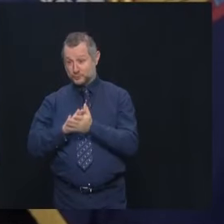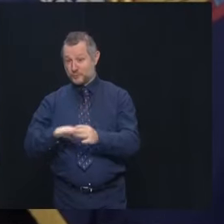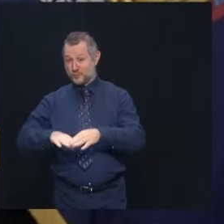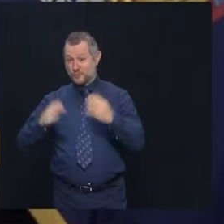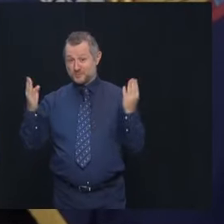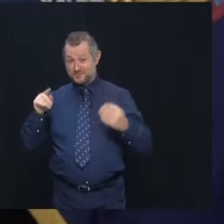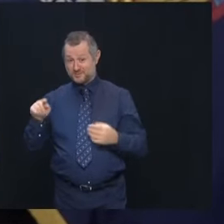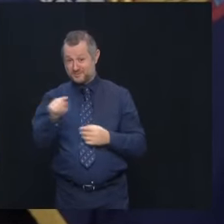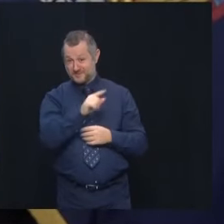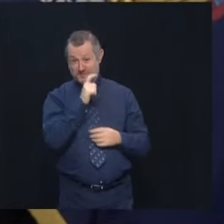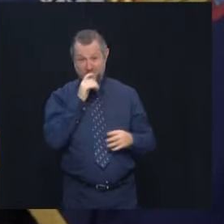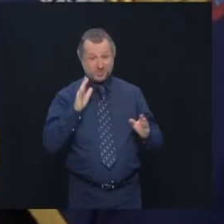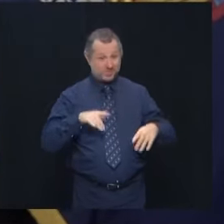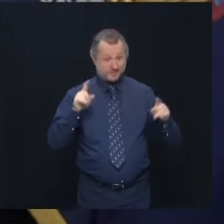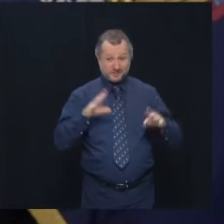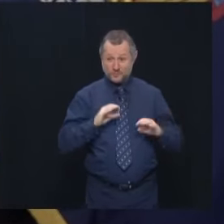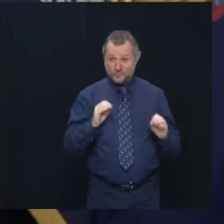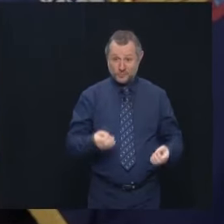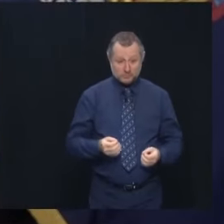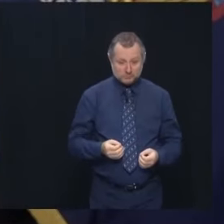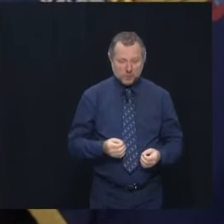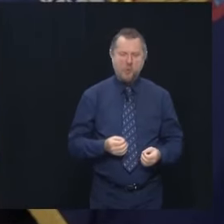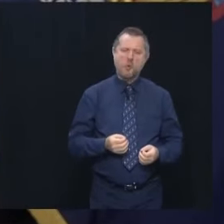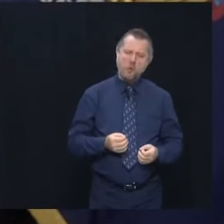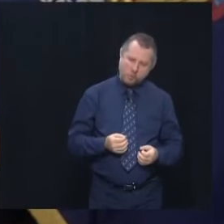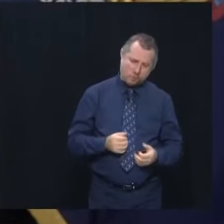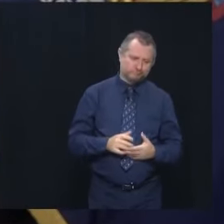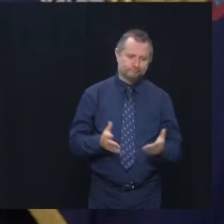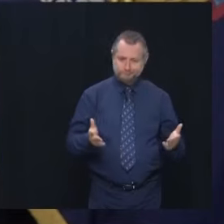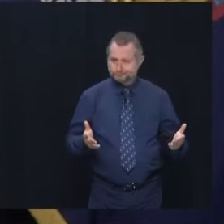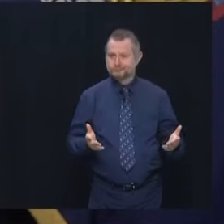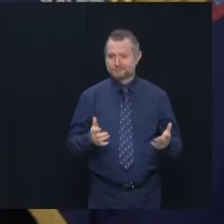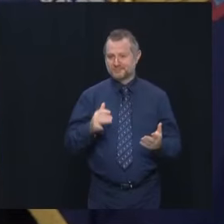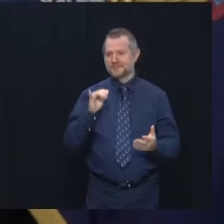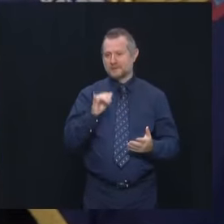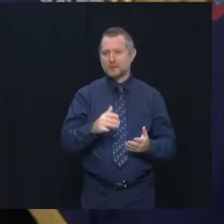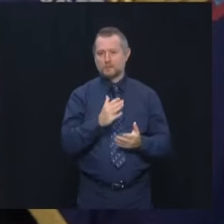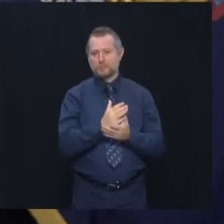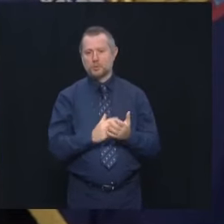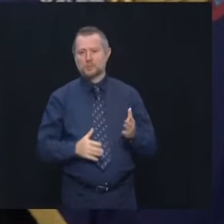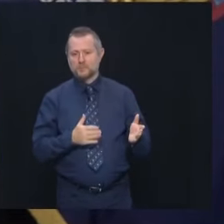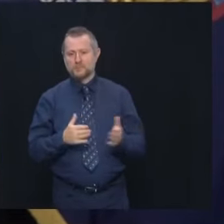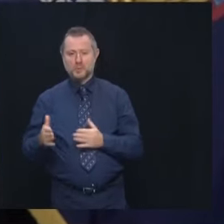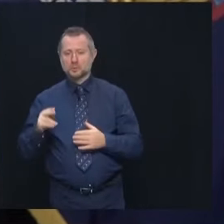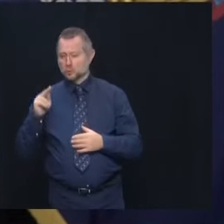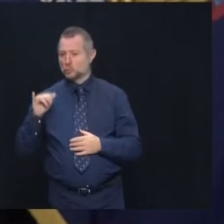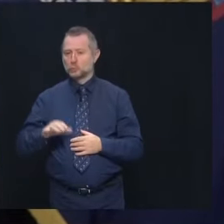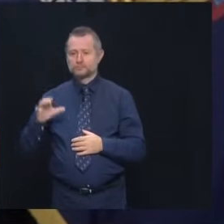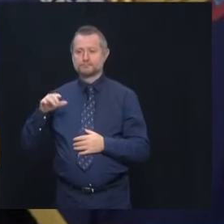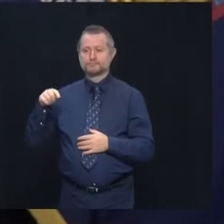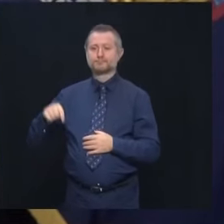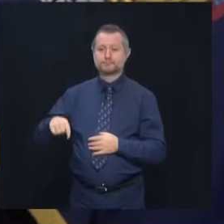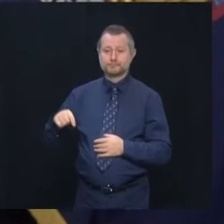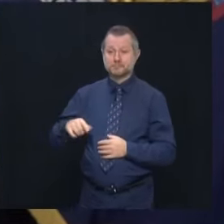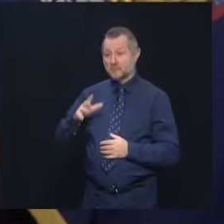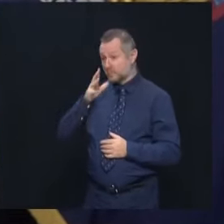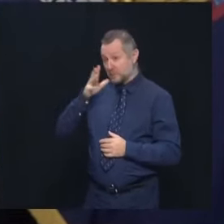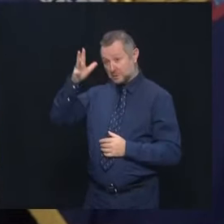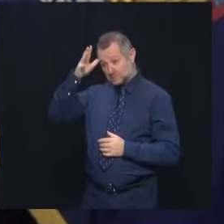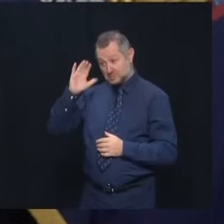no testing. That was the city plan that the New York City parents signed off